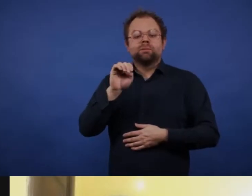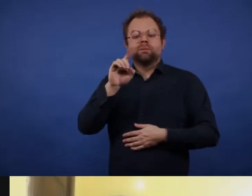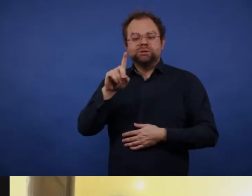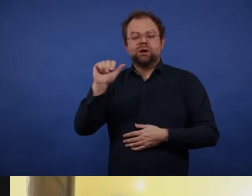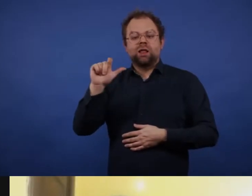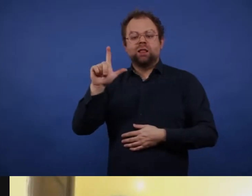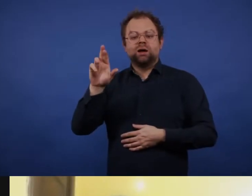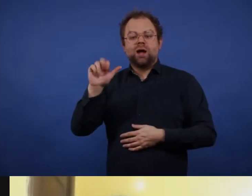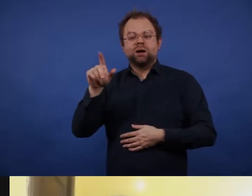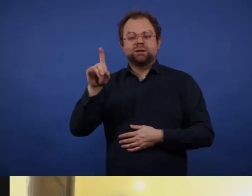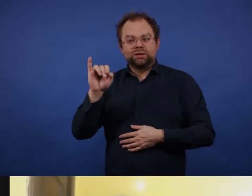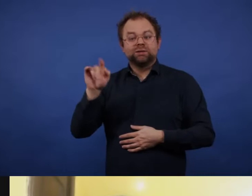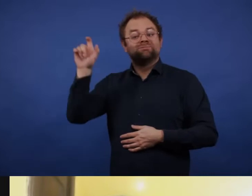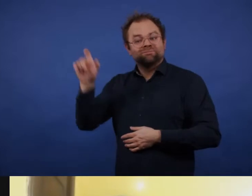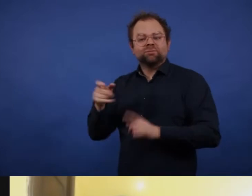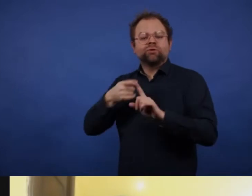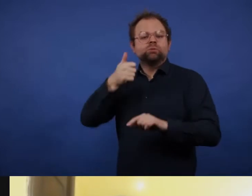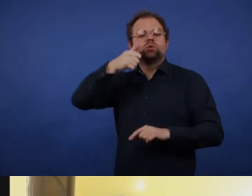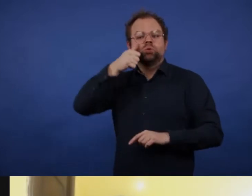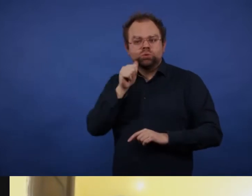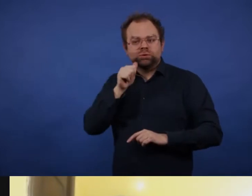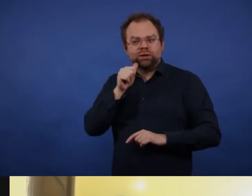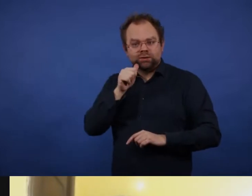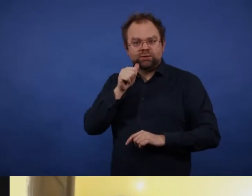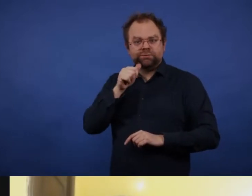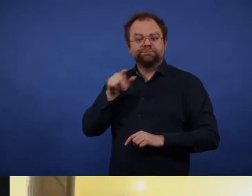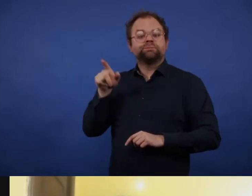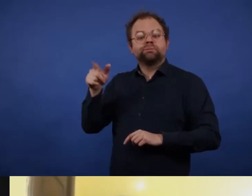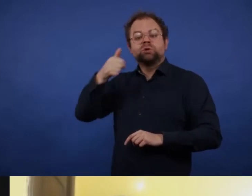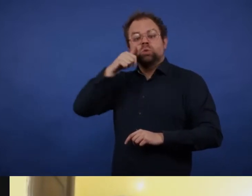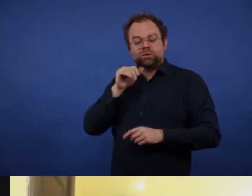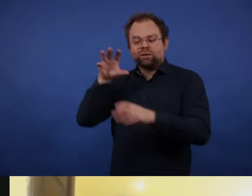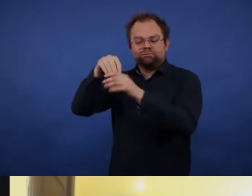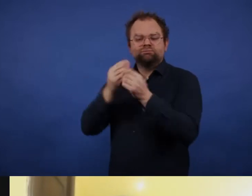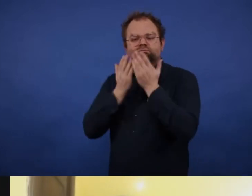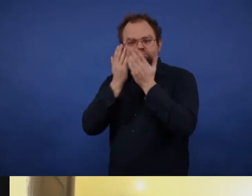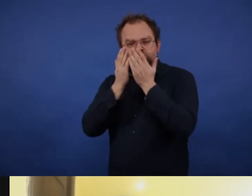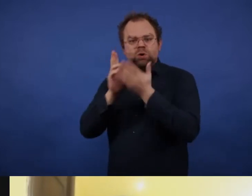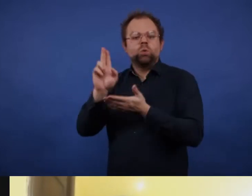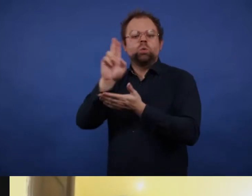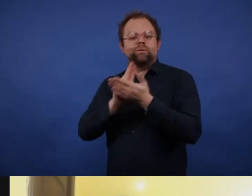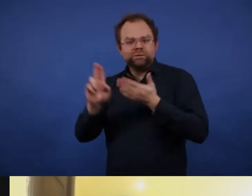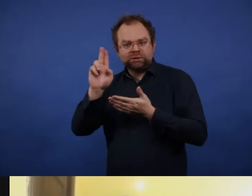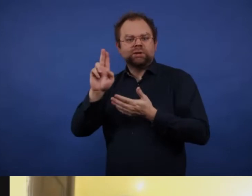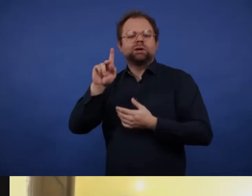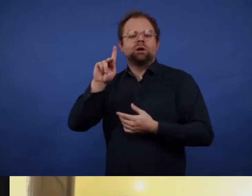at University of Khartoum and member of Blindness Association of University of Khartoum.